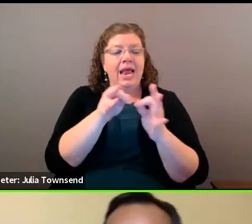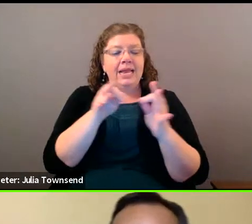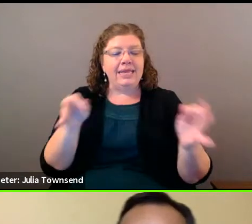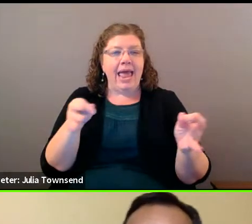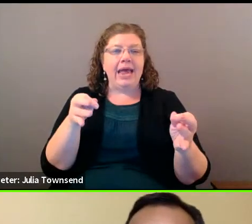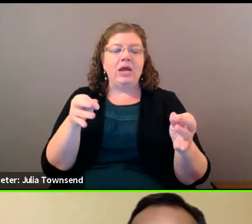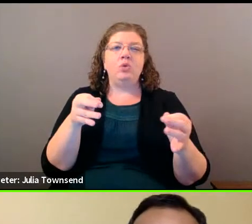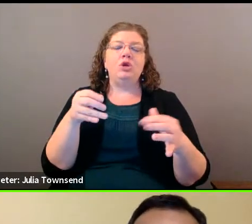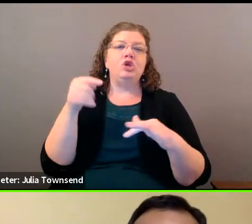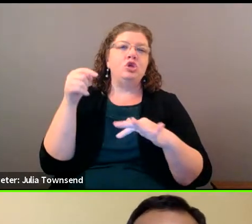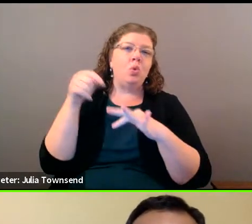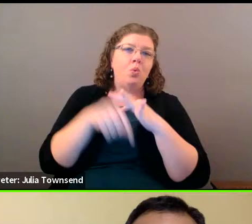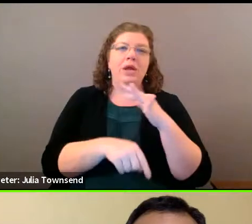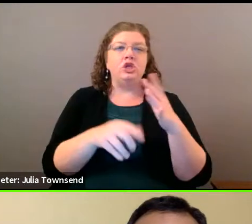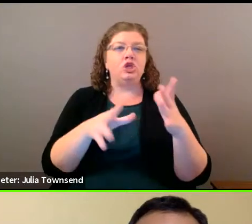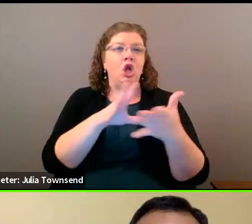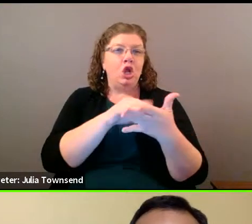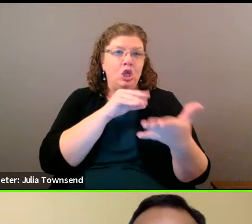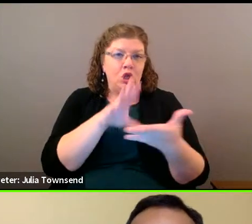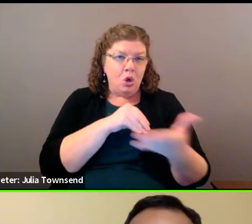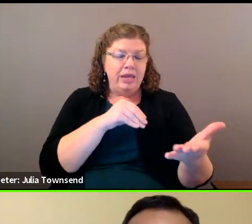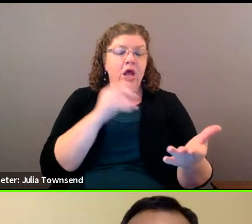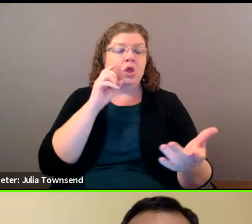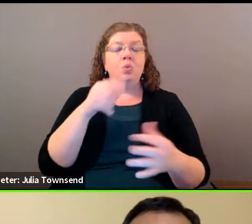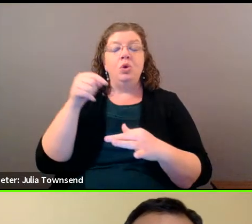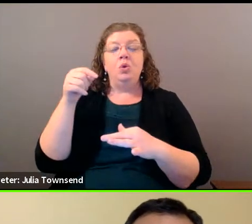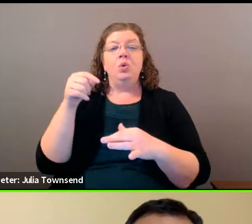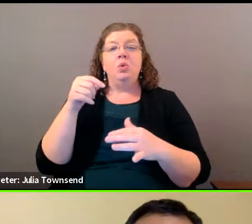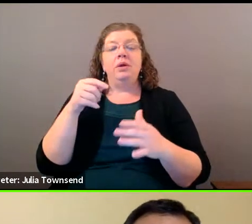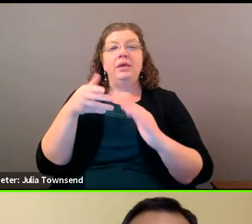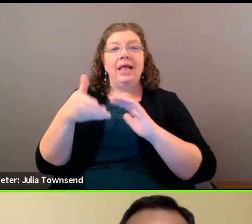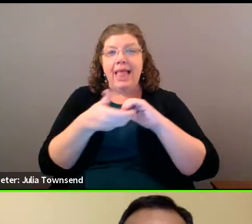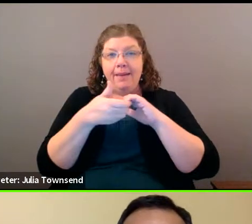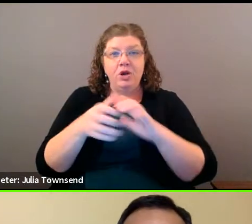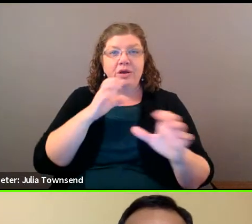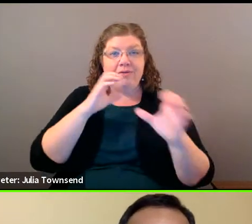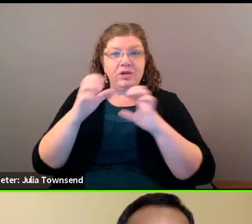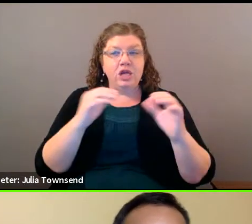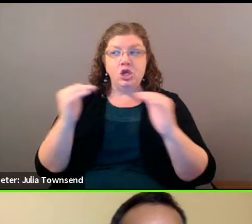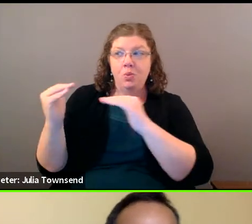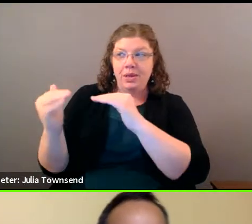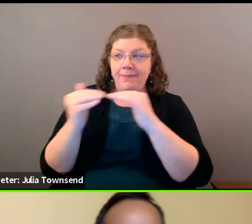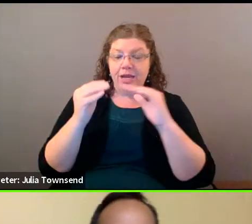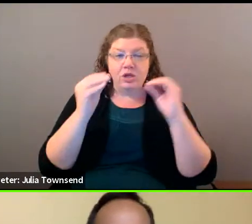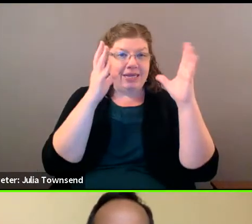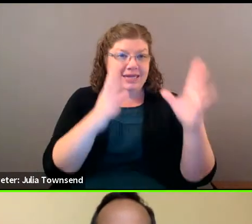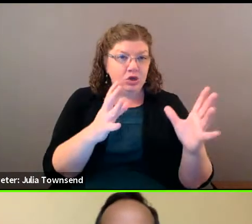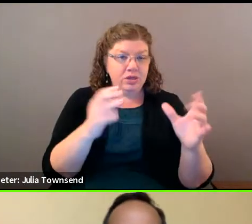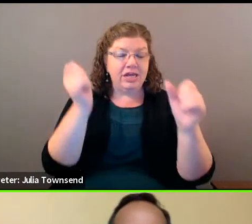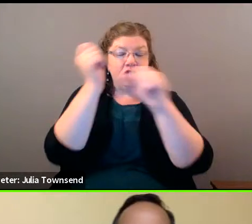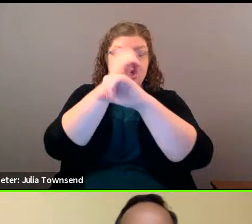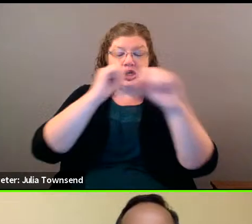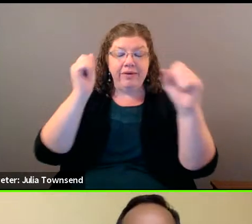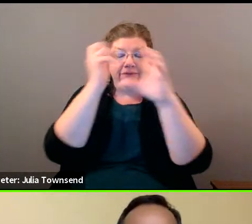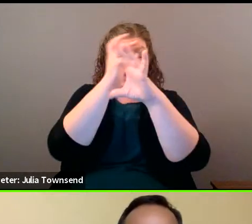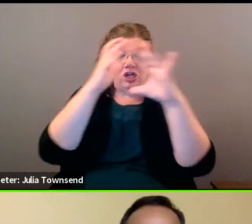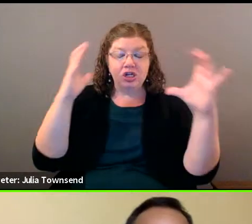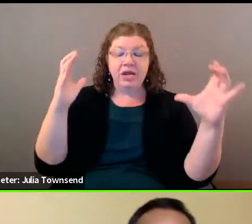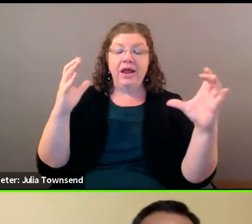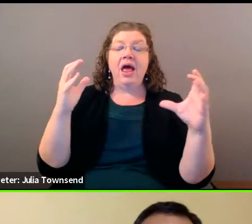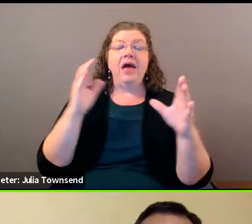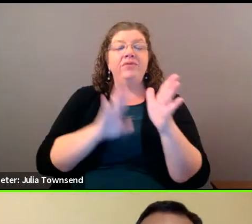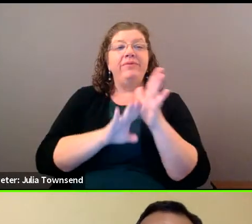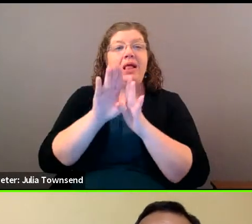and through collaborative conversations with peers and with teachers. They have a shared vision of developing mathematical